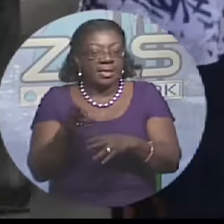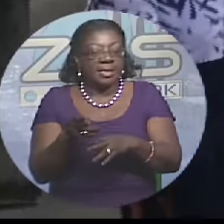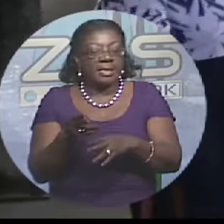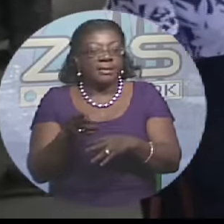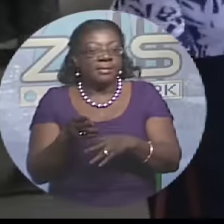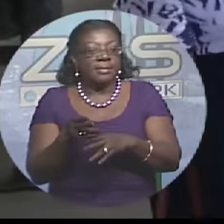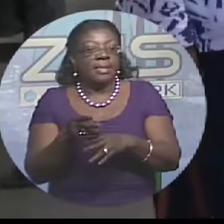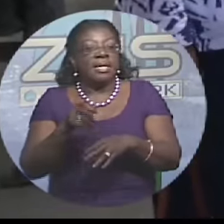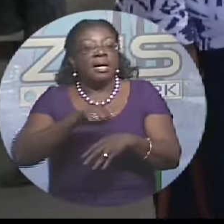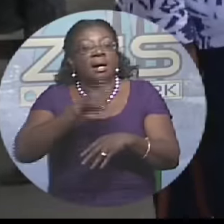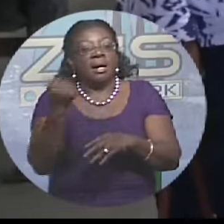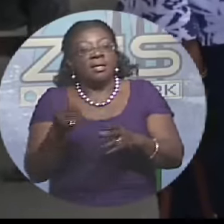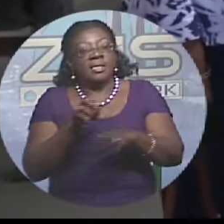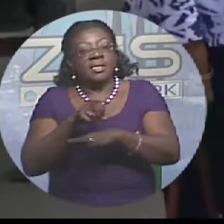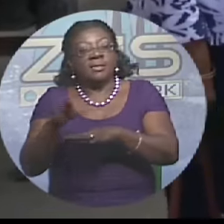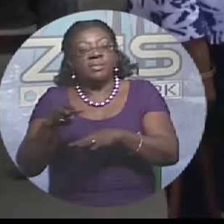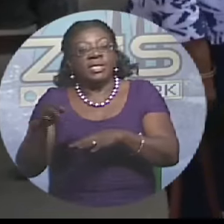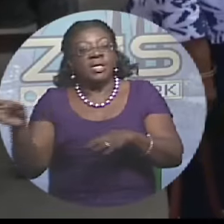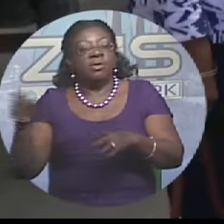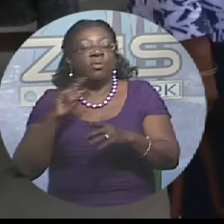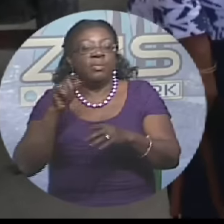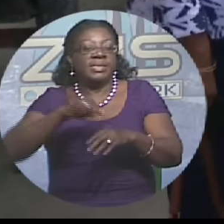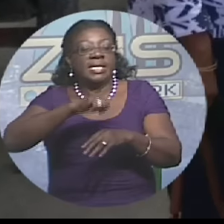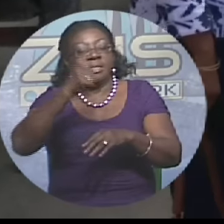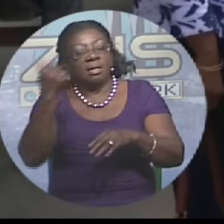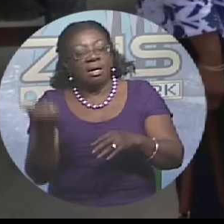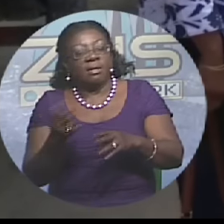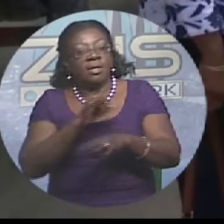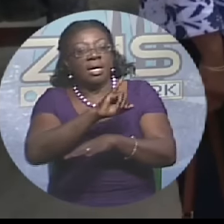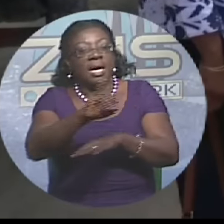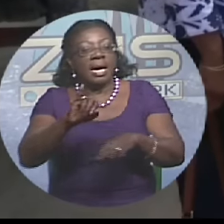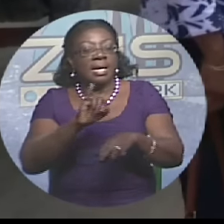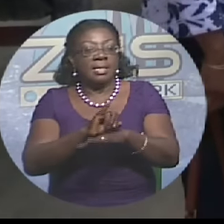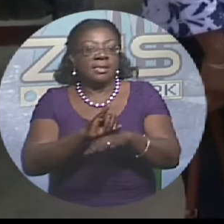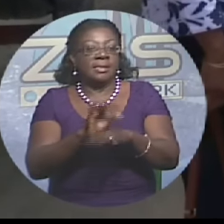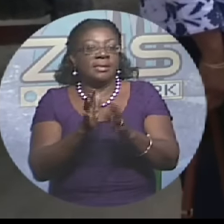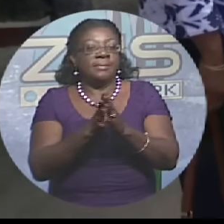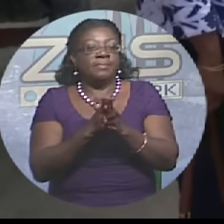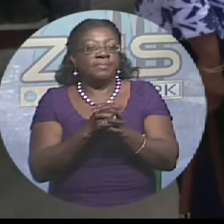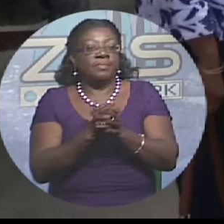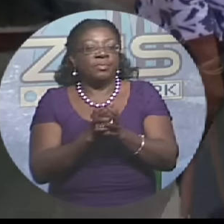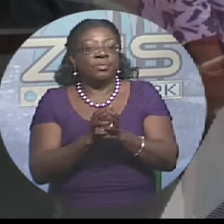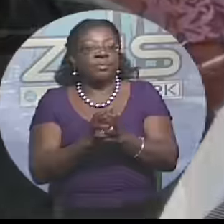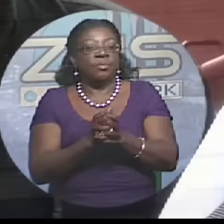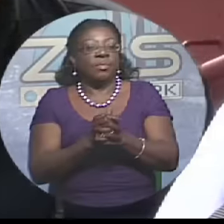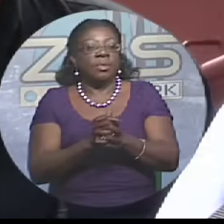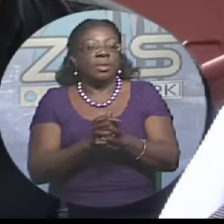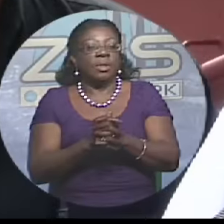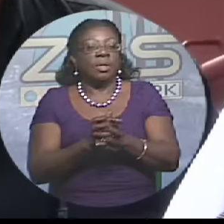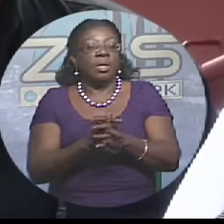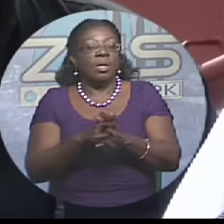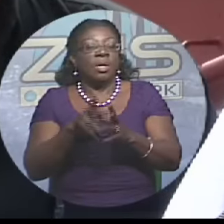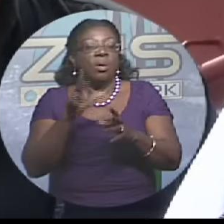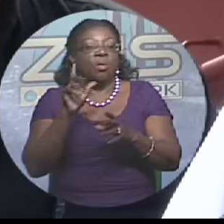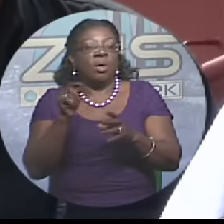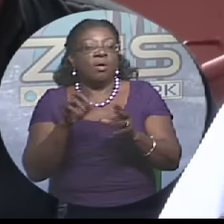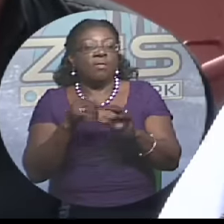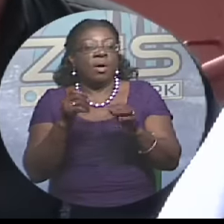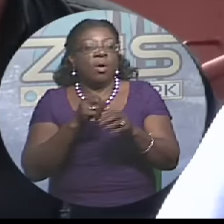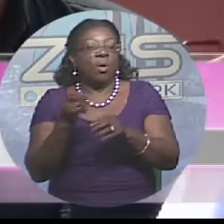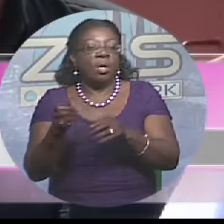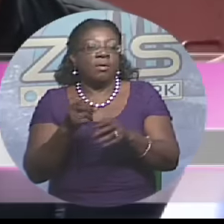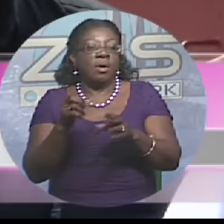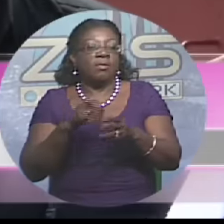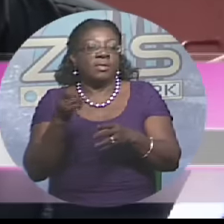be purchased for repairs in other islands. One of our other suppliers, they're now gearing, I'm loading up